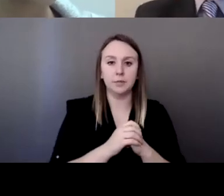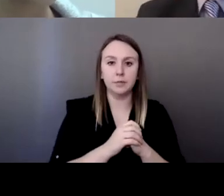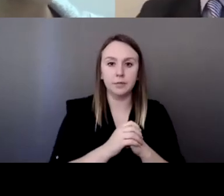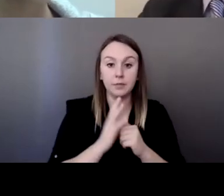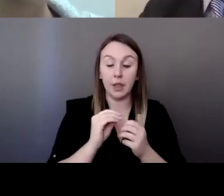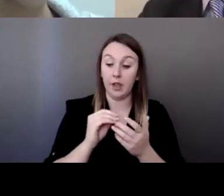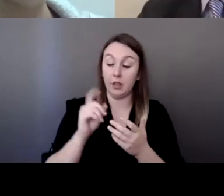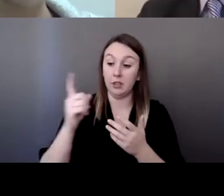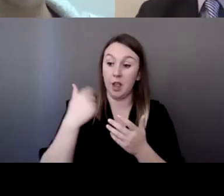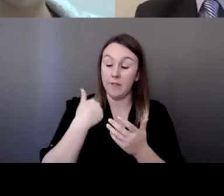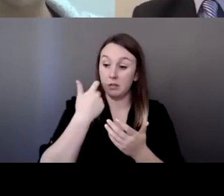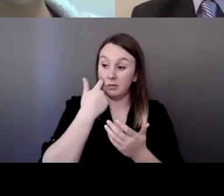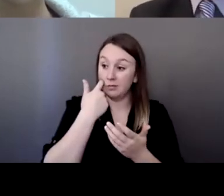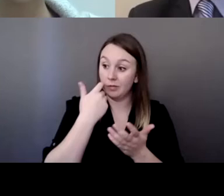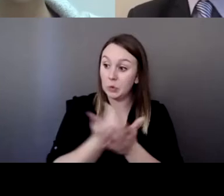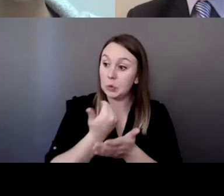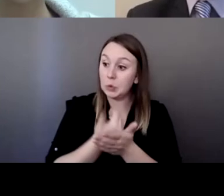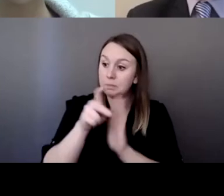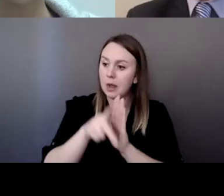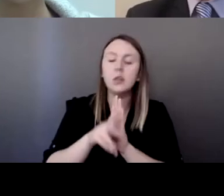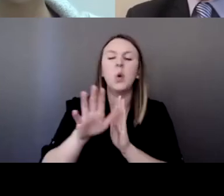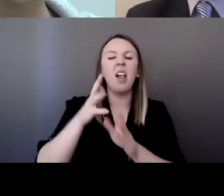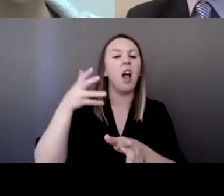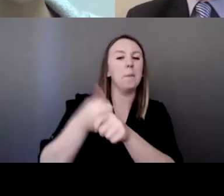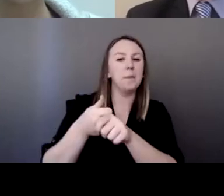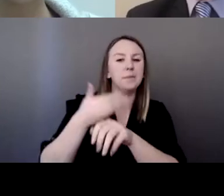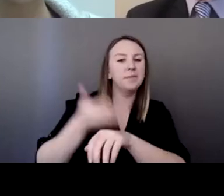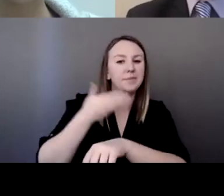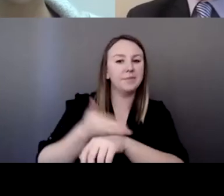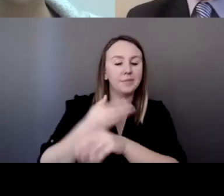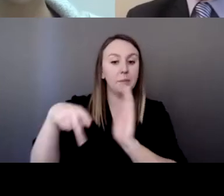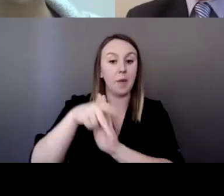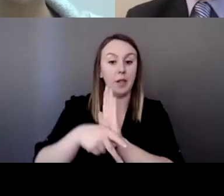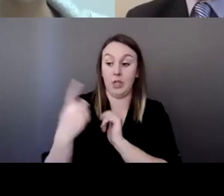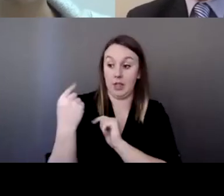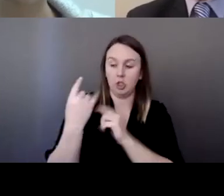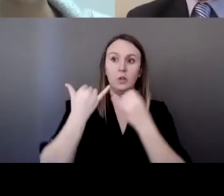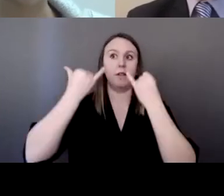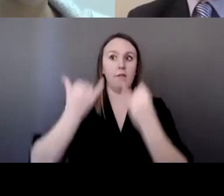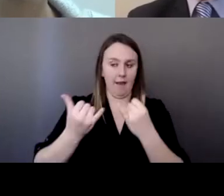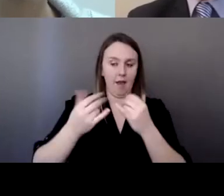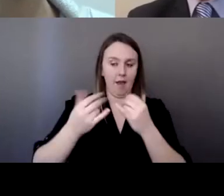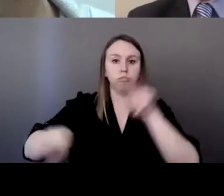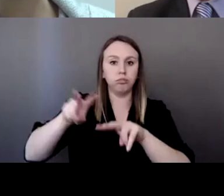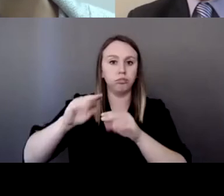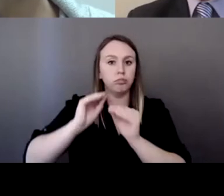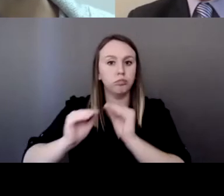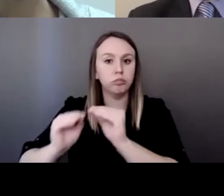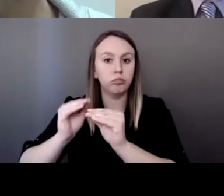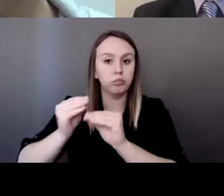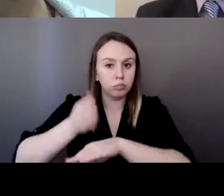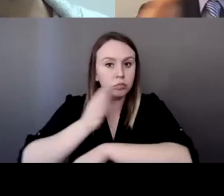new policy or a policy update in August of last year. They're currently going through another revision based on,